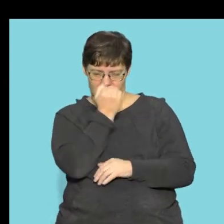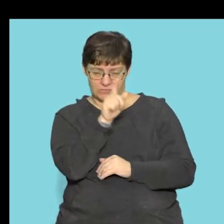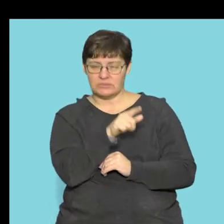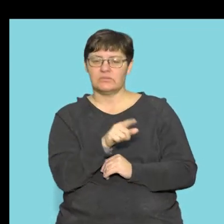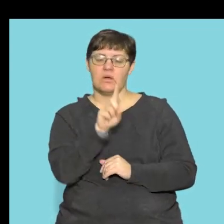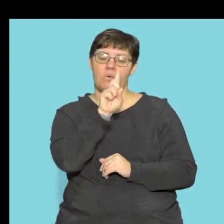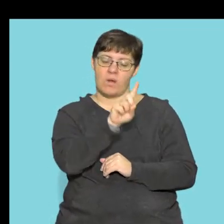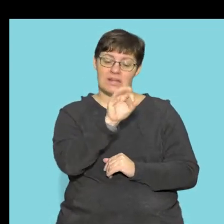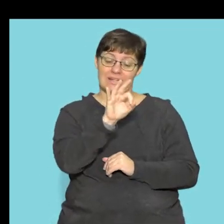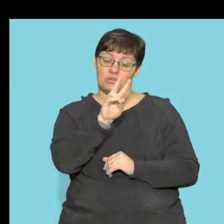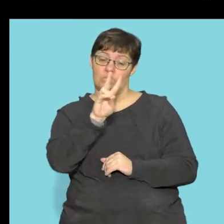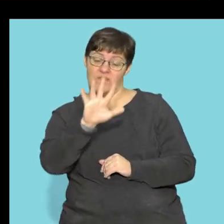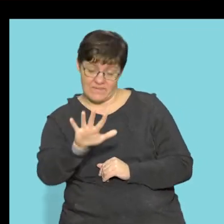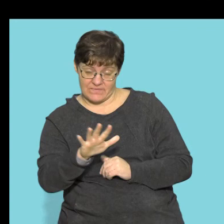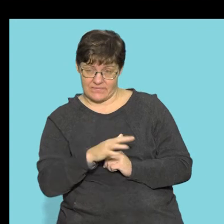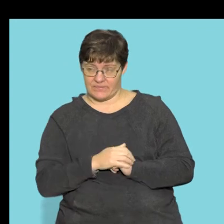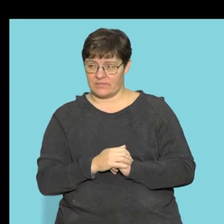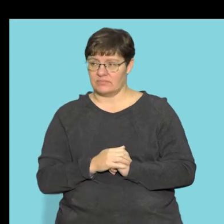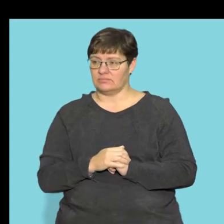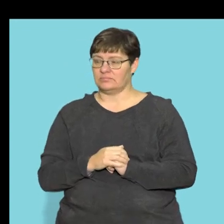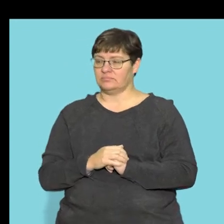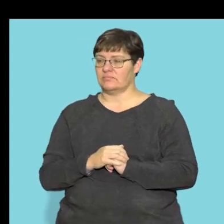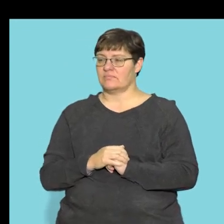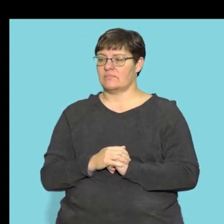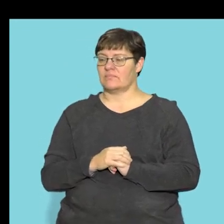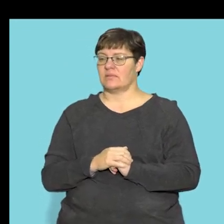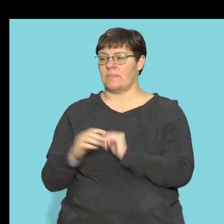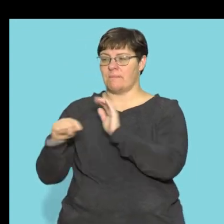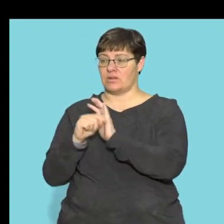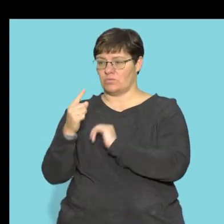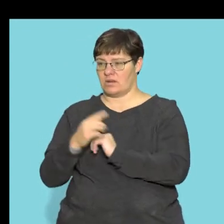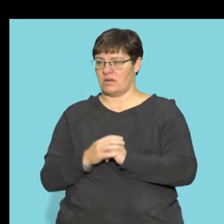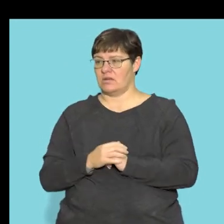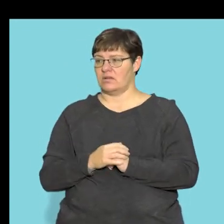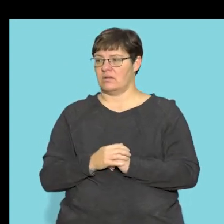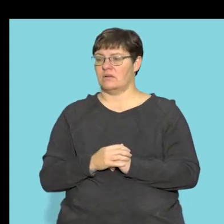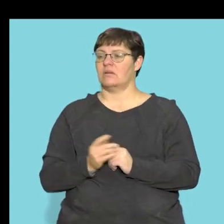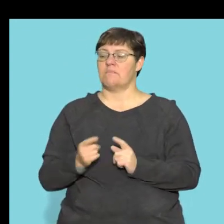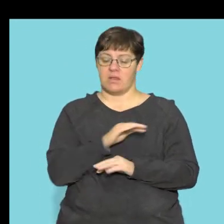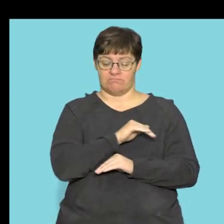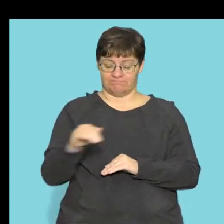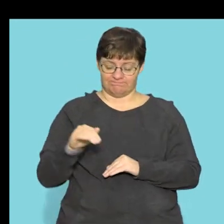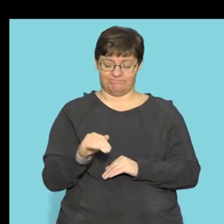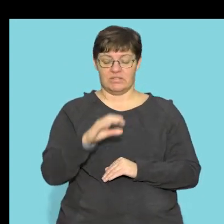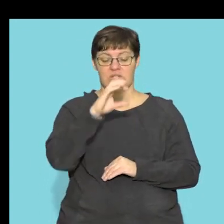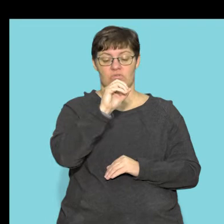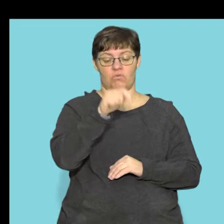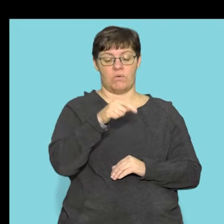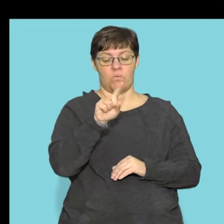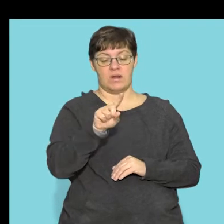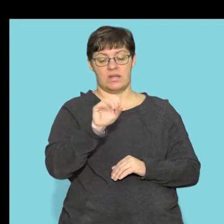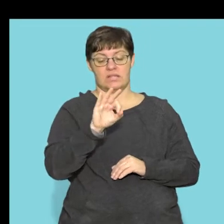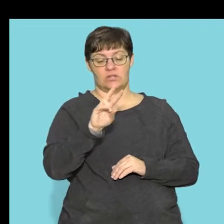fix this, this must be a 2 there. So this is 2. And then all of this, I will divide it